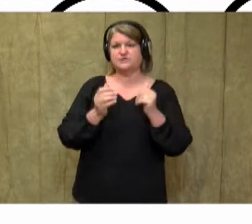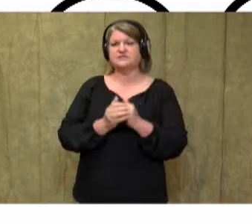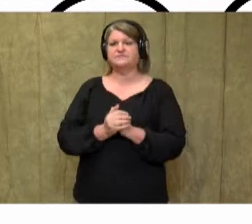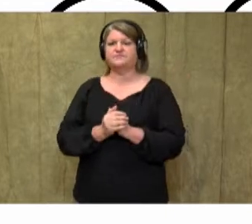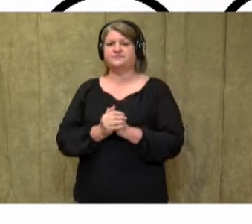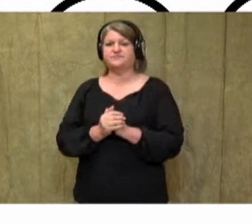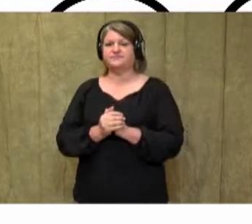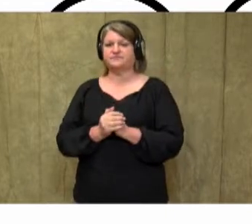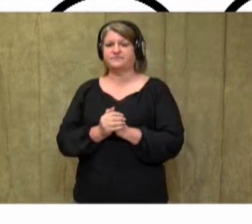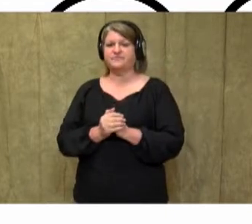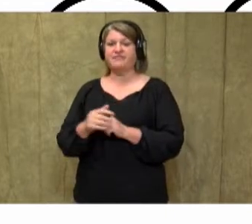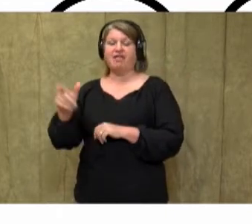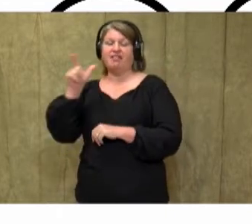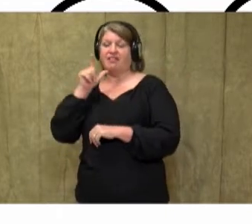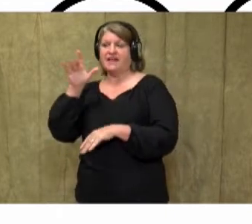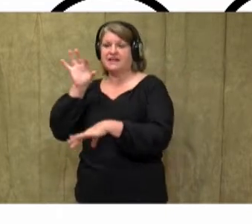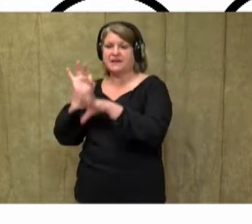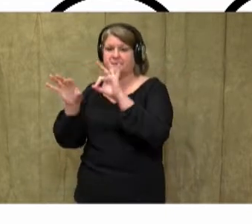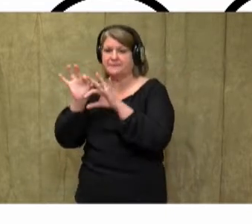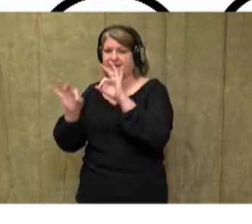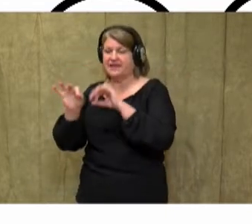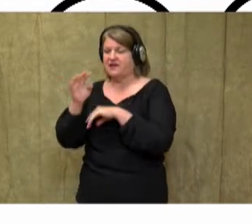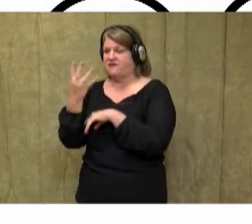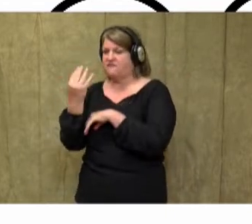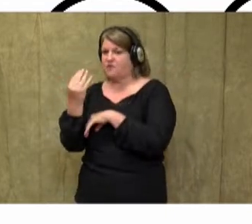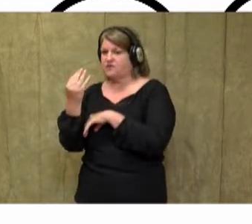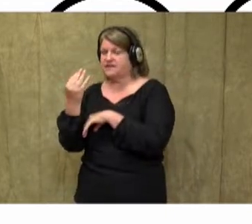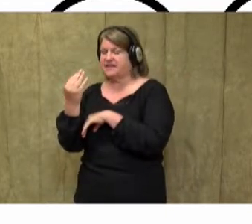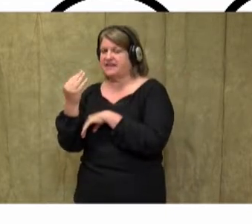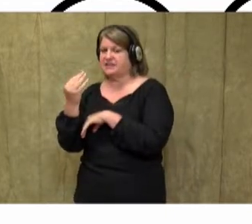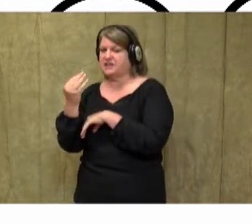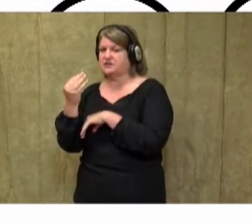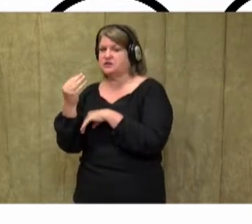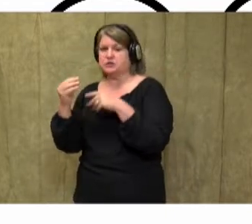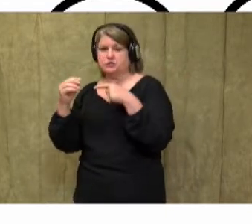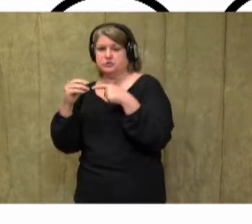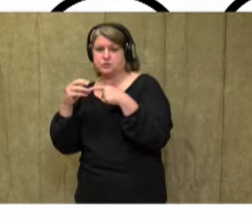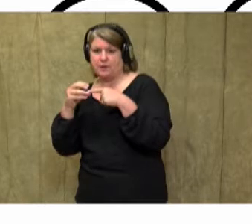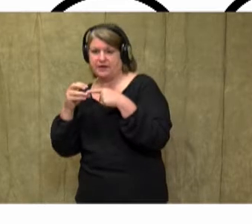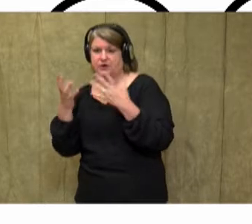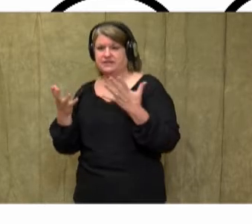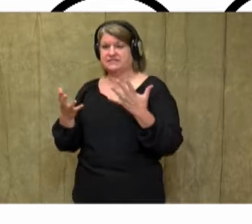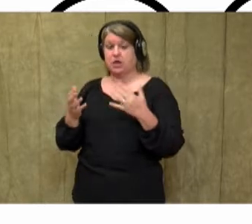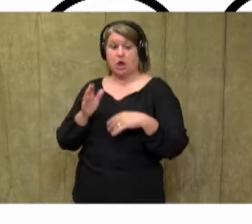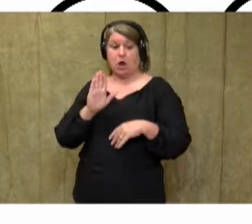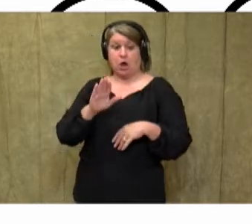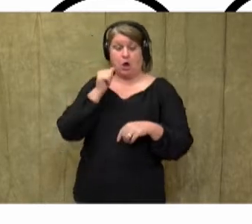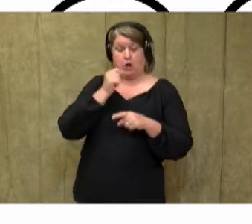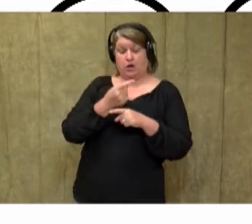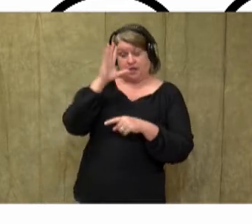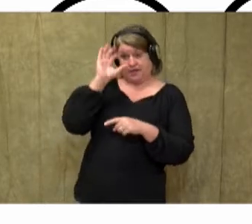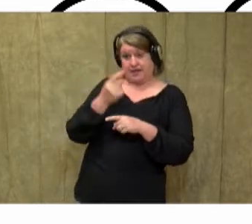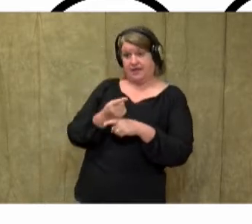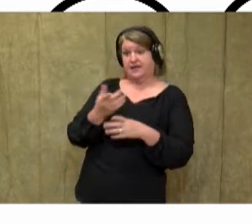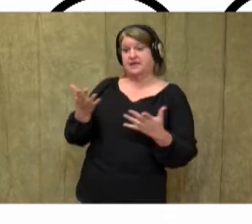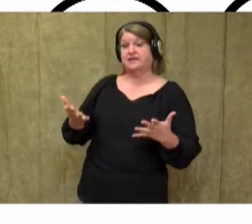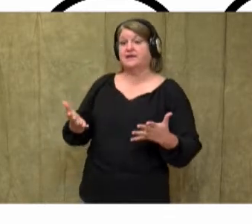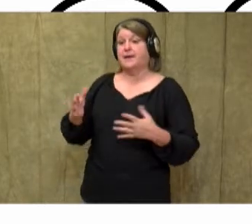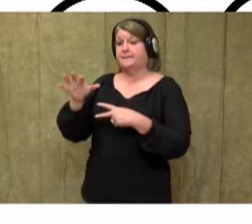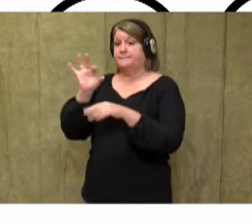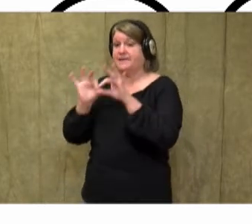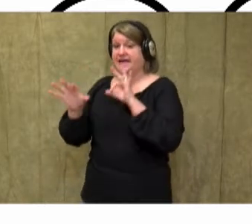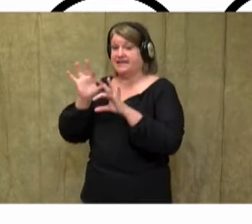All right, Linda picked 14 strawberries. Her siblings picked 30